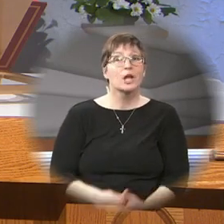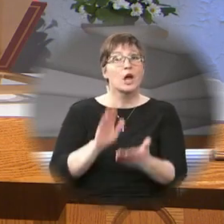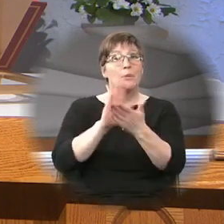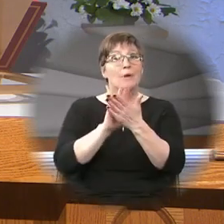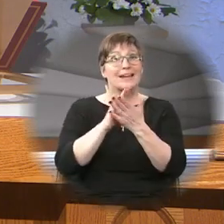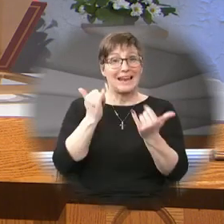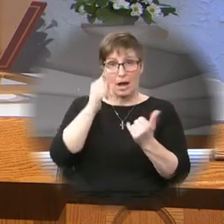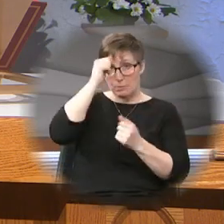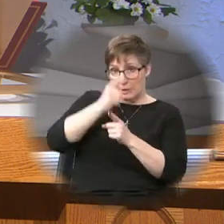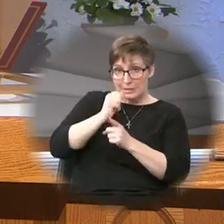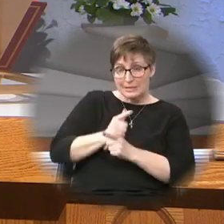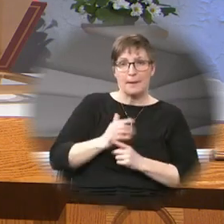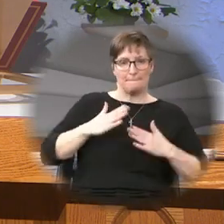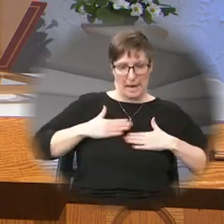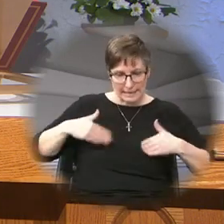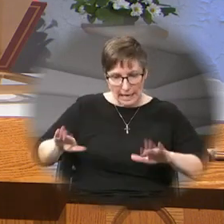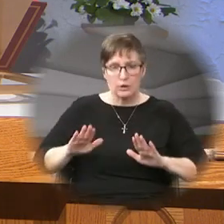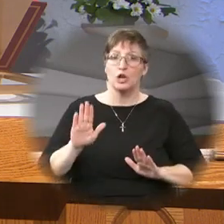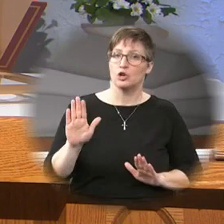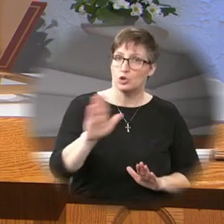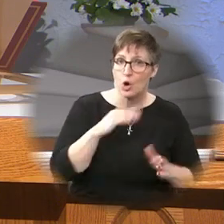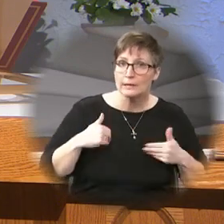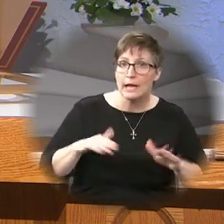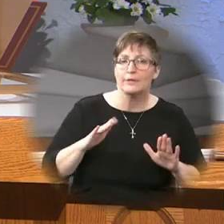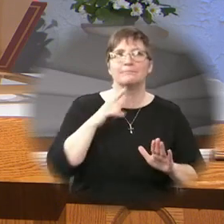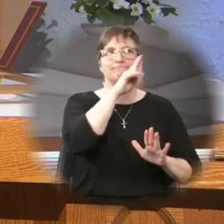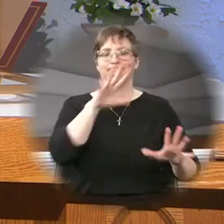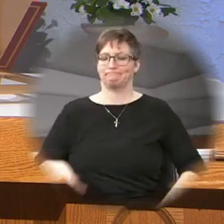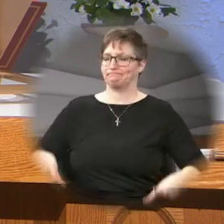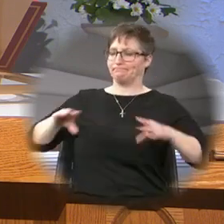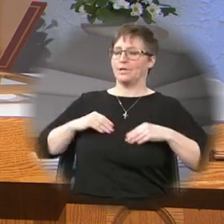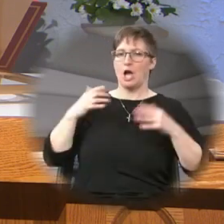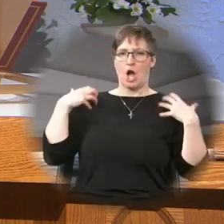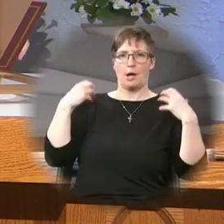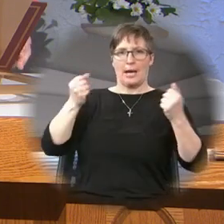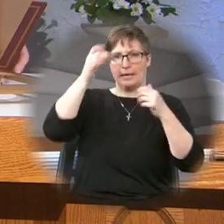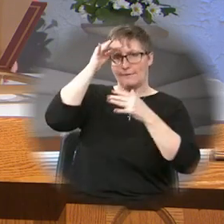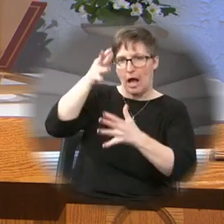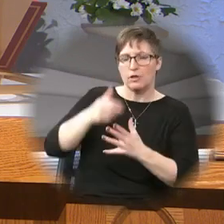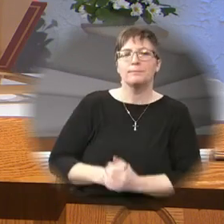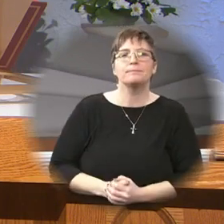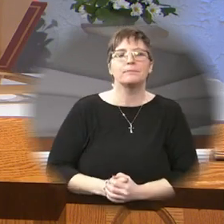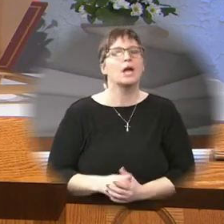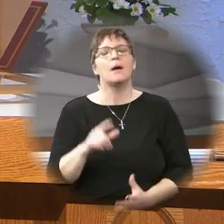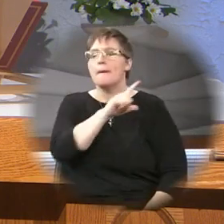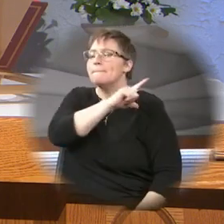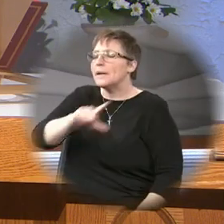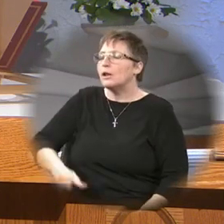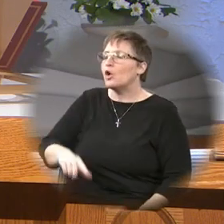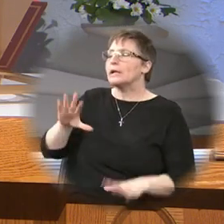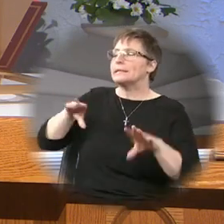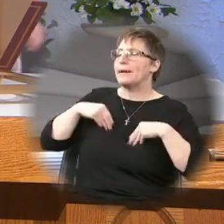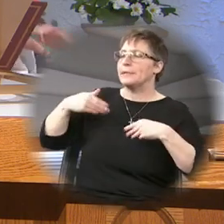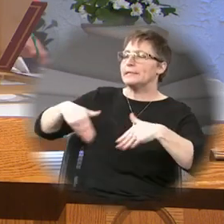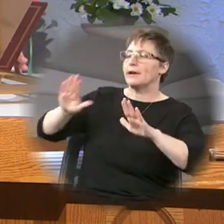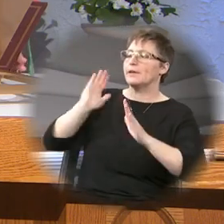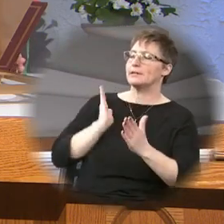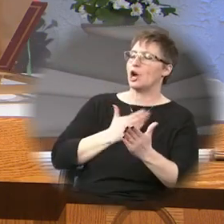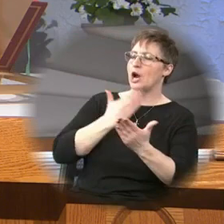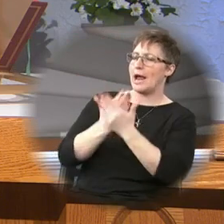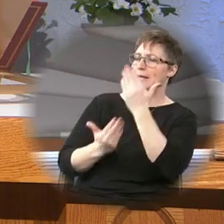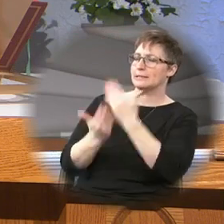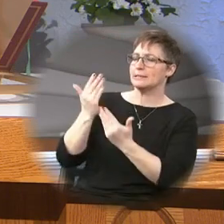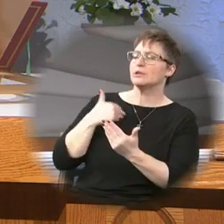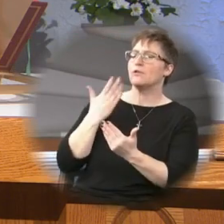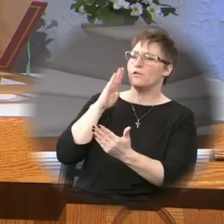Pray, sisters and brothers, that my sacrifice and yours may be acceptable to God the Almighty Father. May the Lord accept the sacrifice of our hands